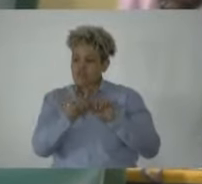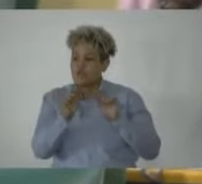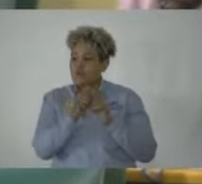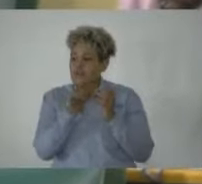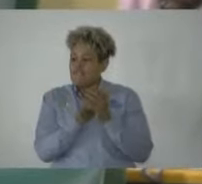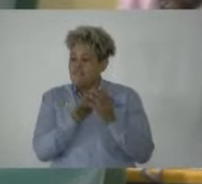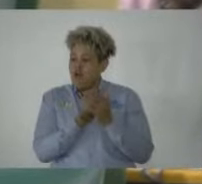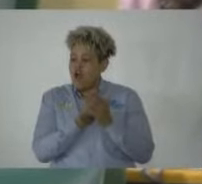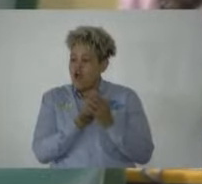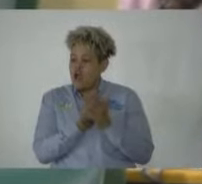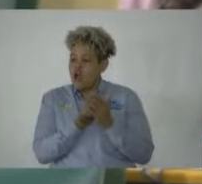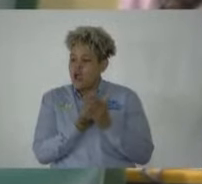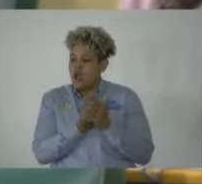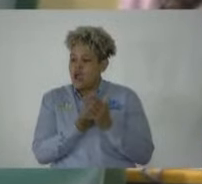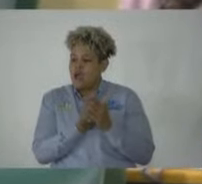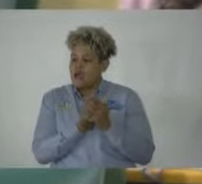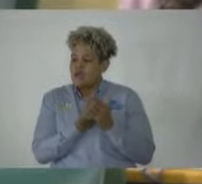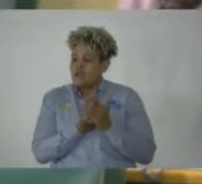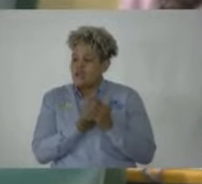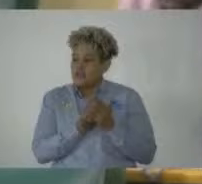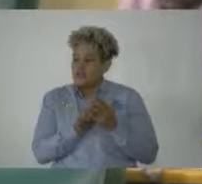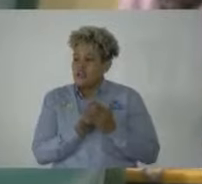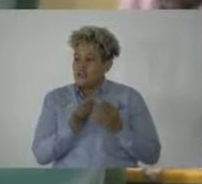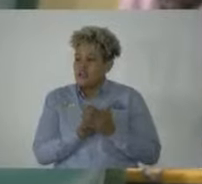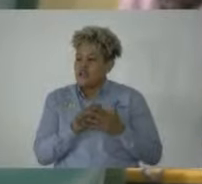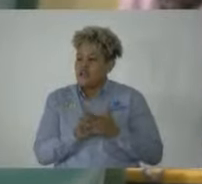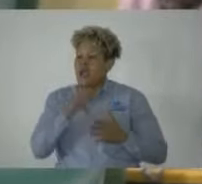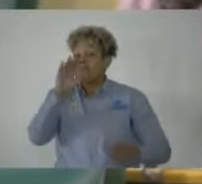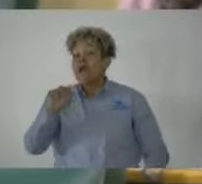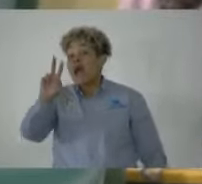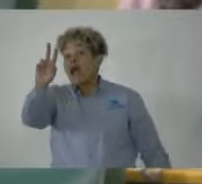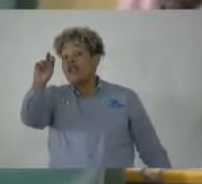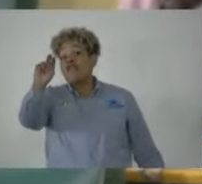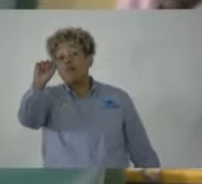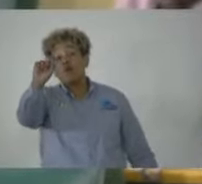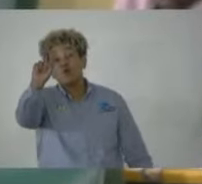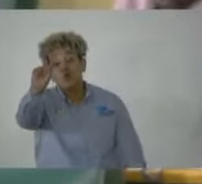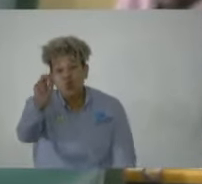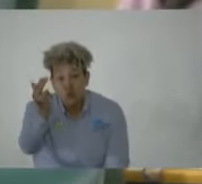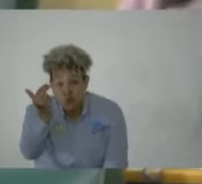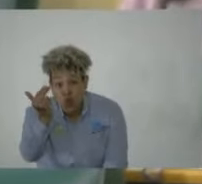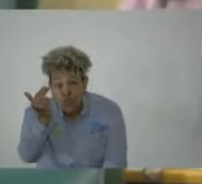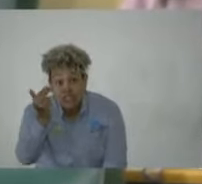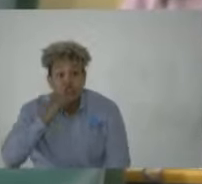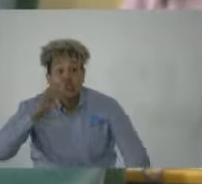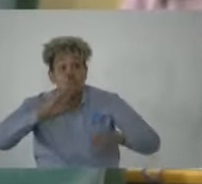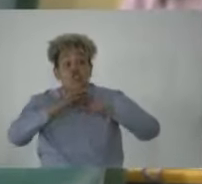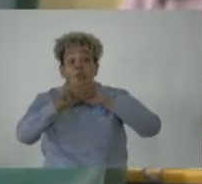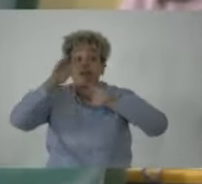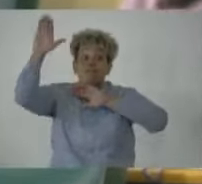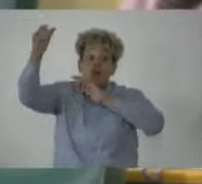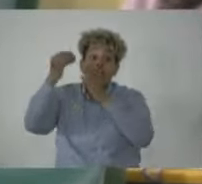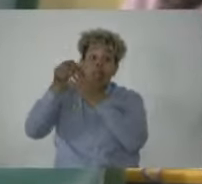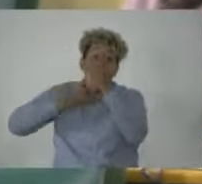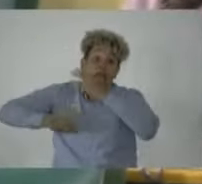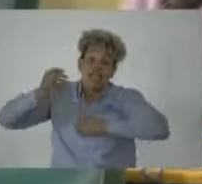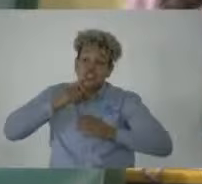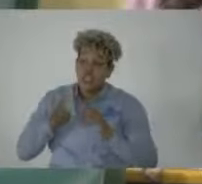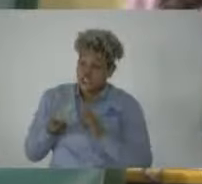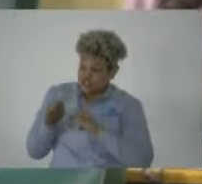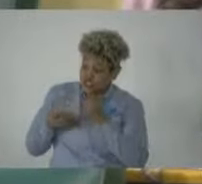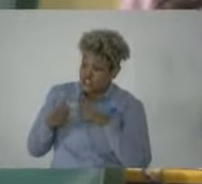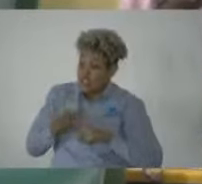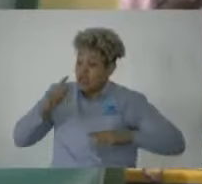fund, and by November 2013, Jamaica's foreign exchange reserves